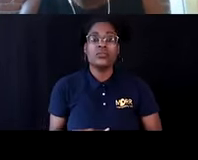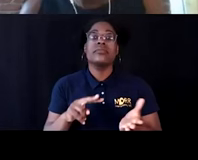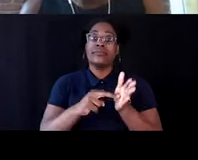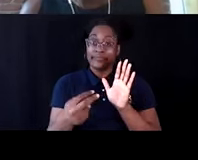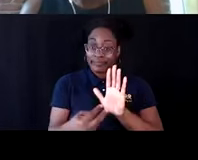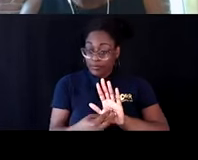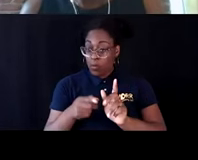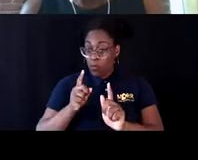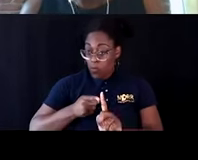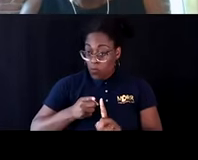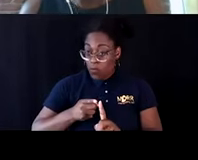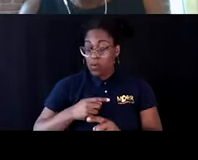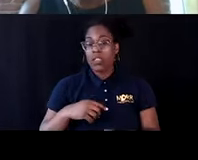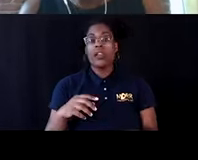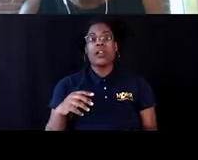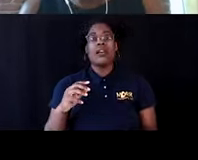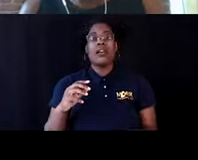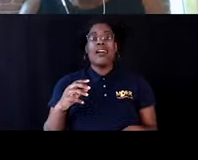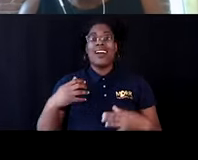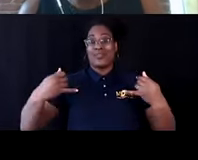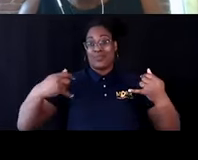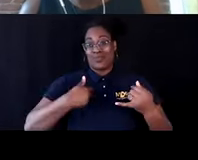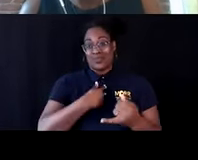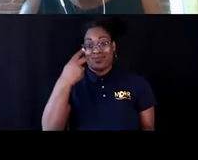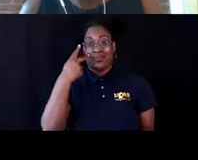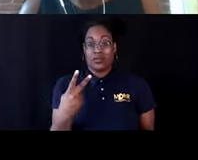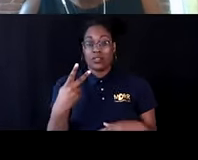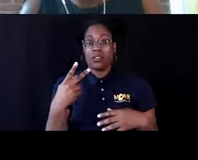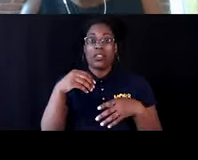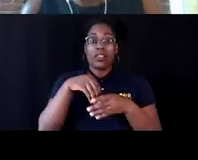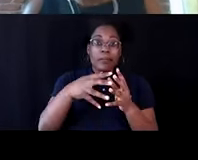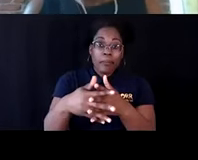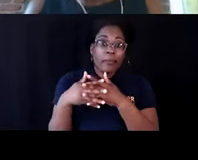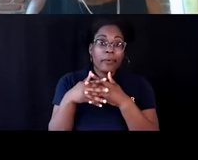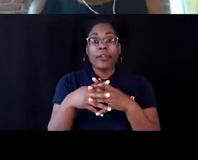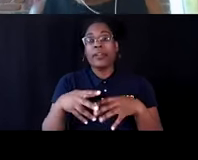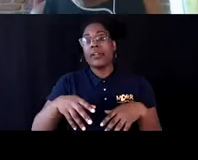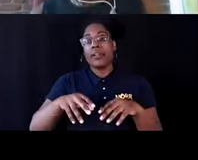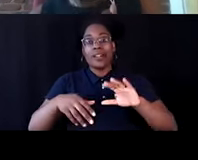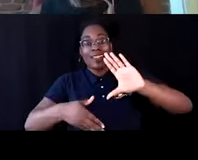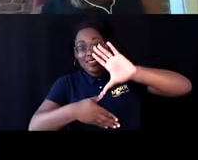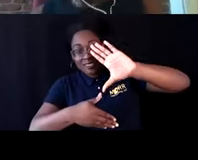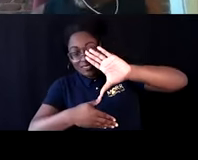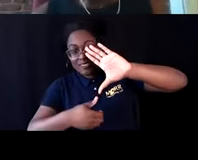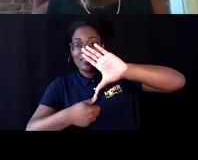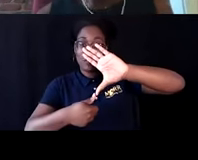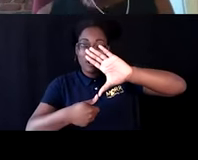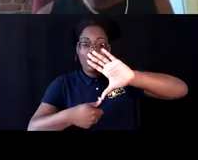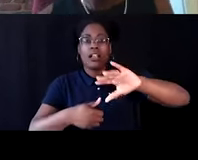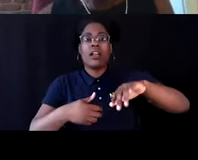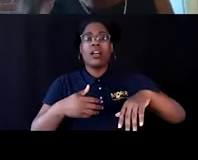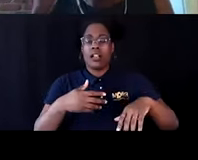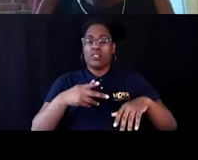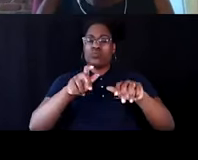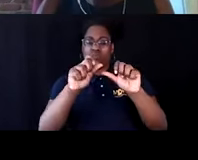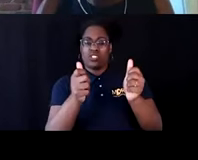say that these borders have been just as much shaped by indigenous resistance as